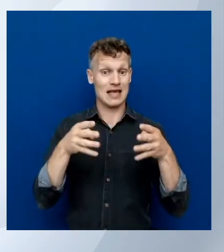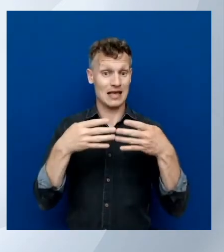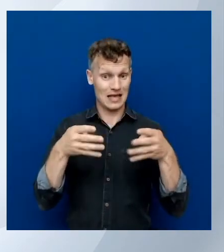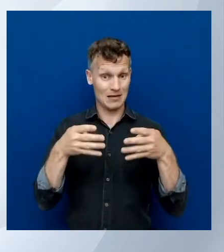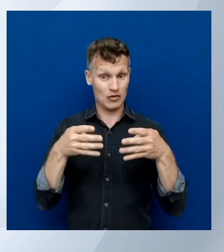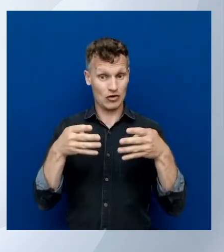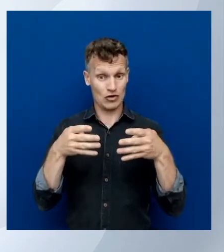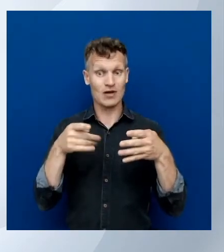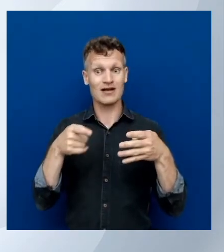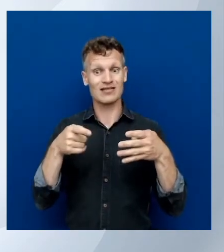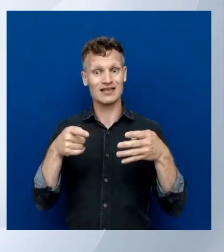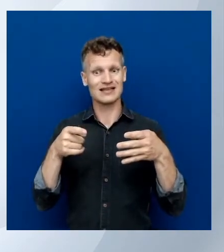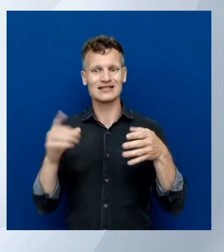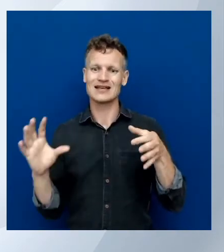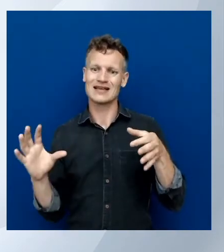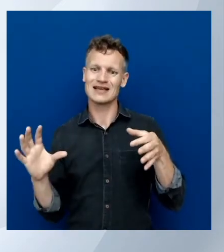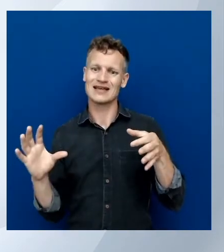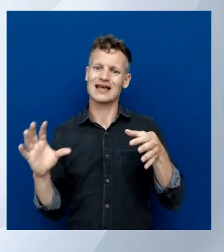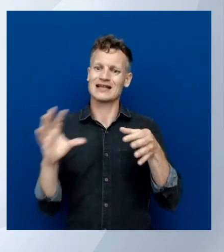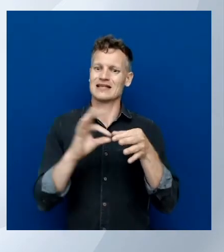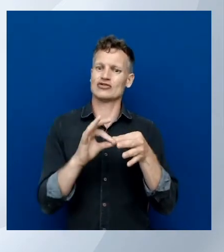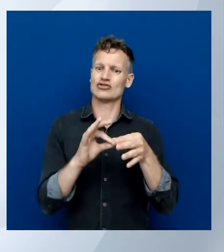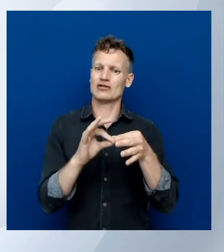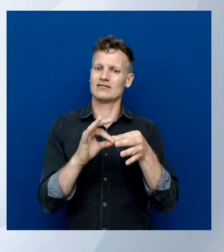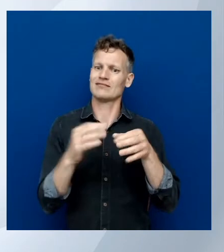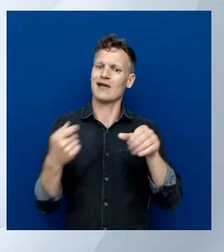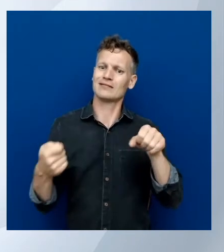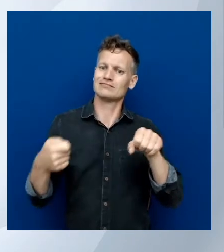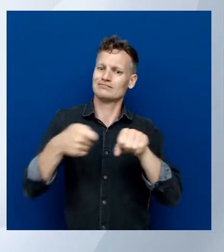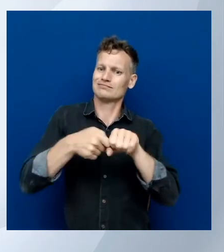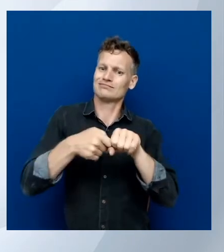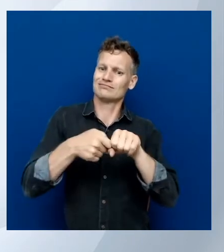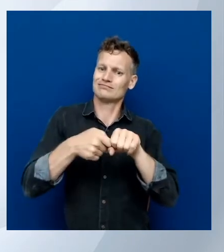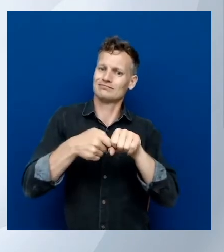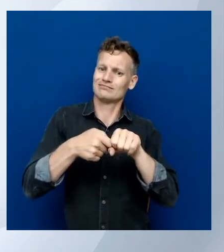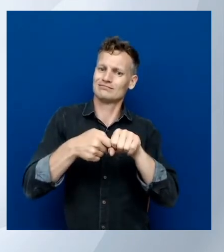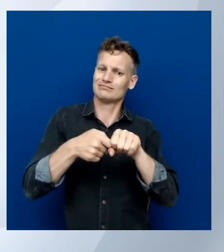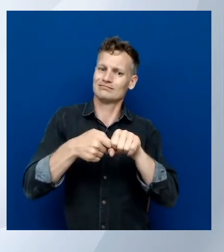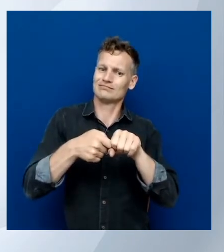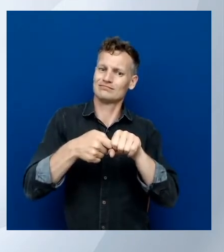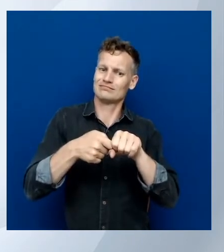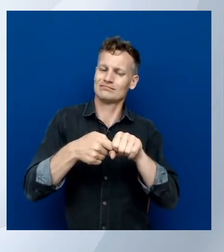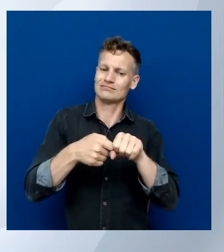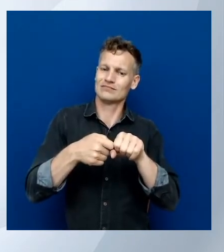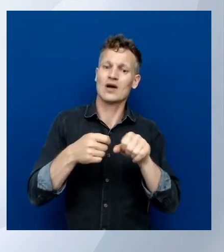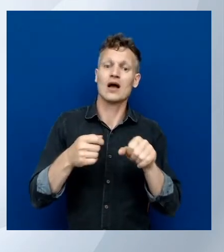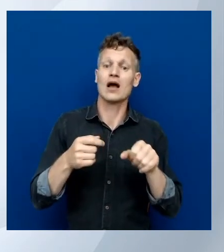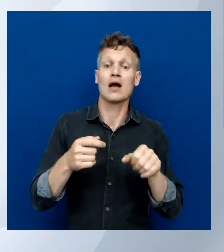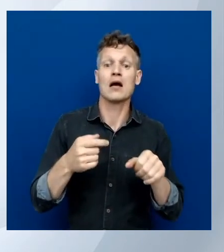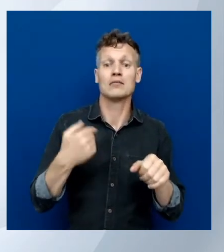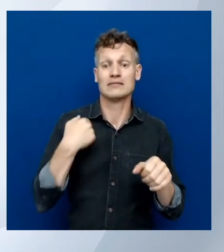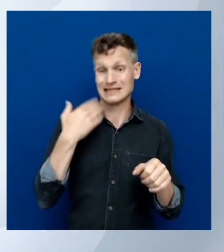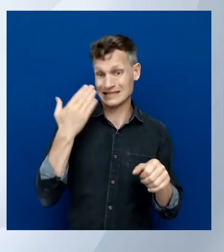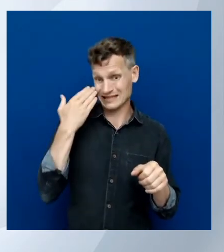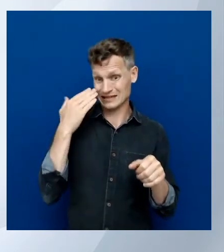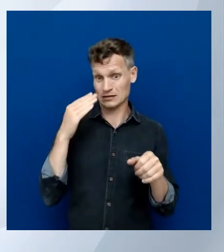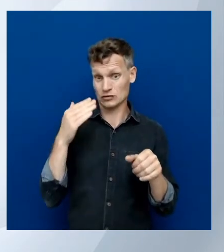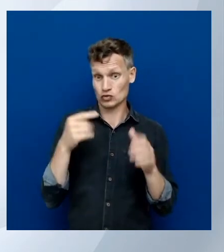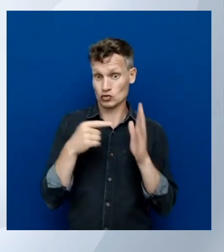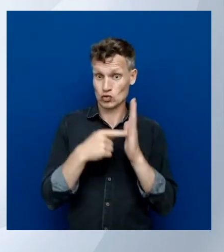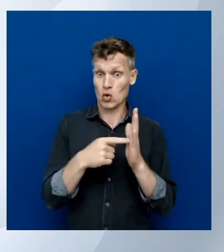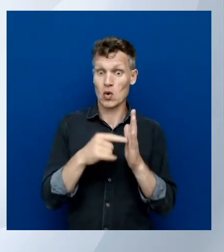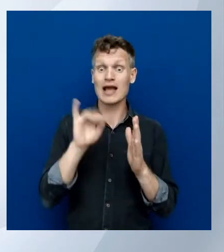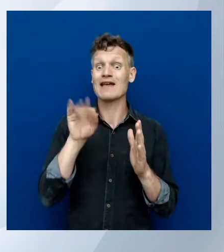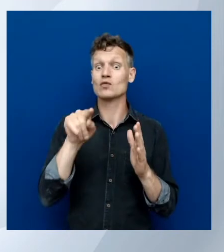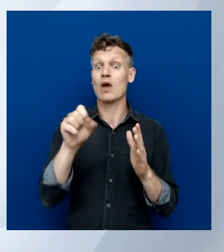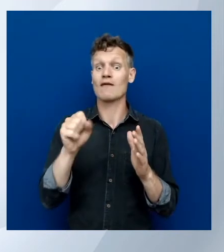shown you, if you have to do this over 15 clusters in your organization, you're not going to